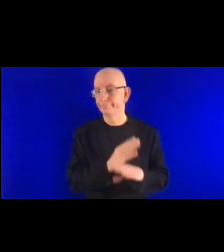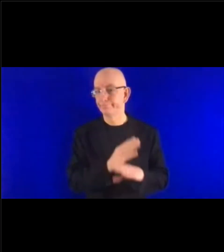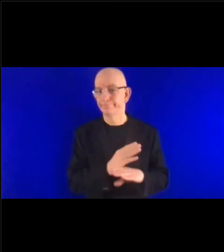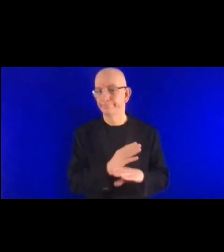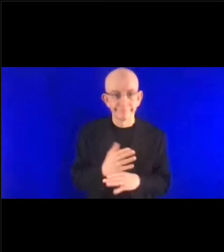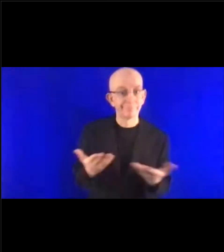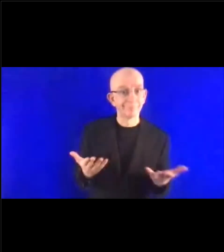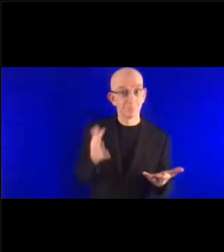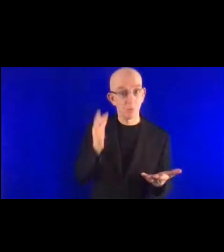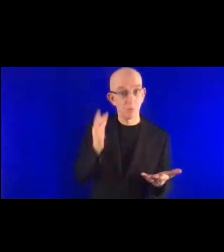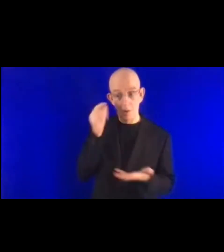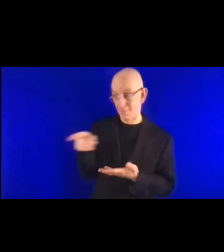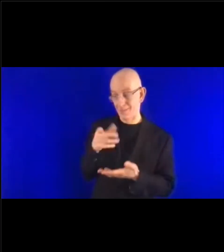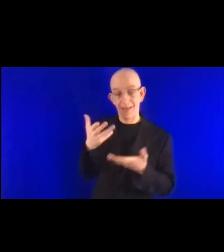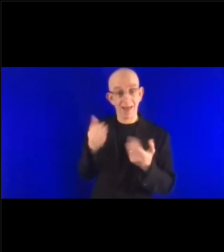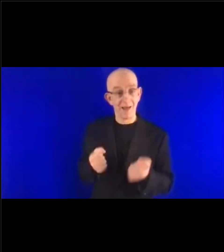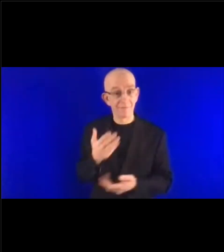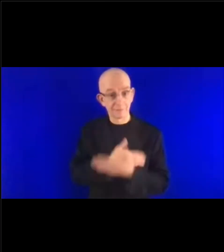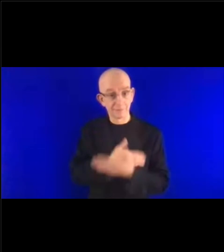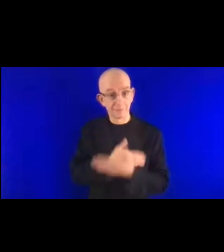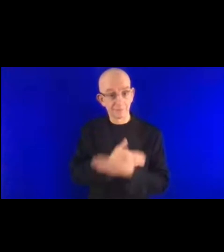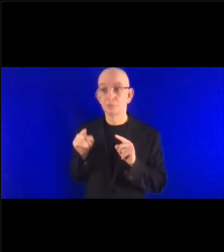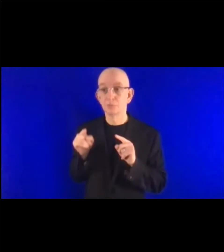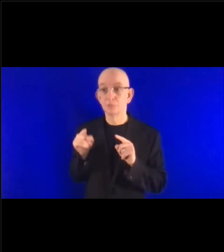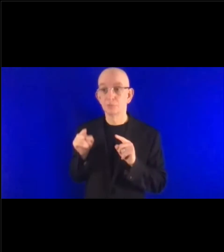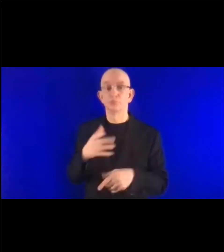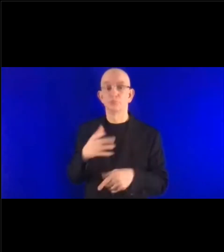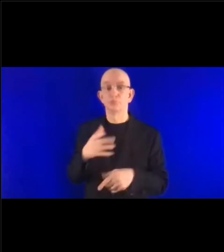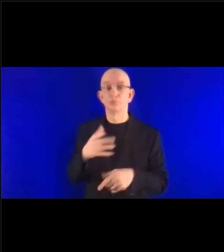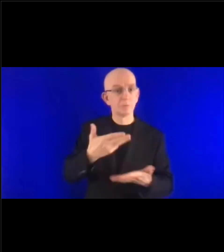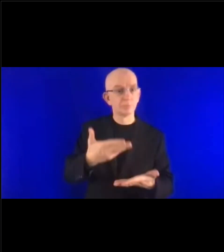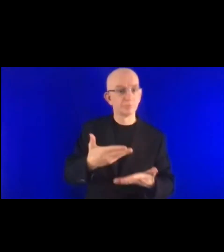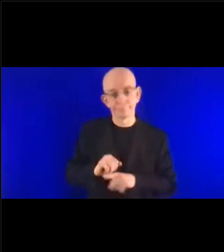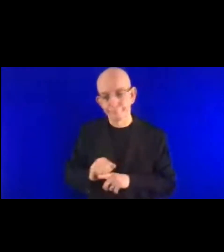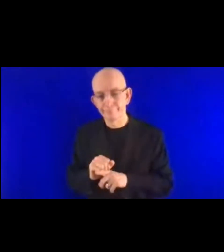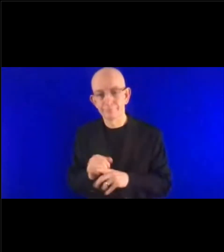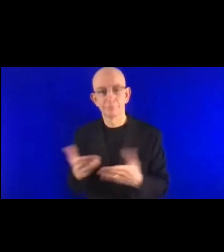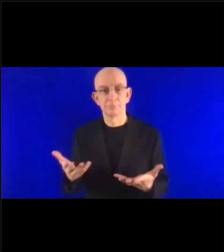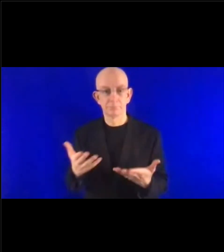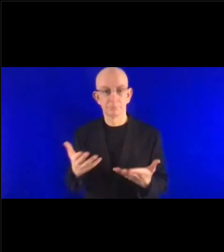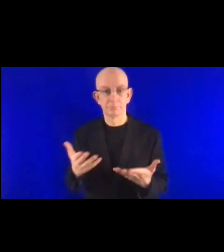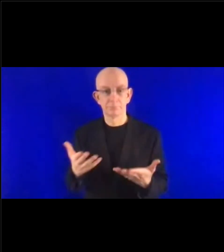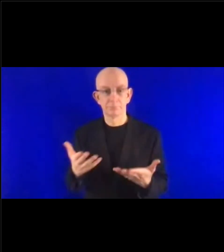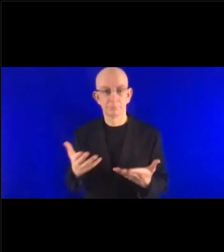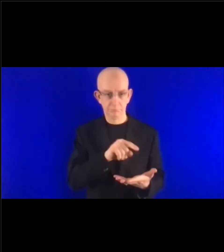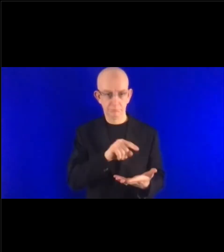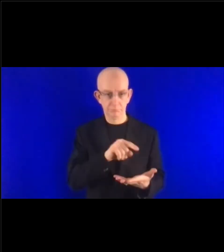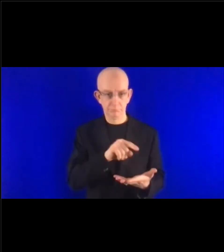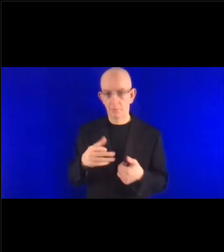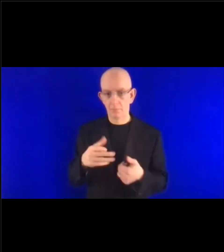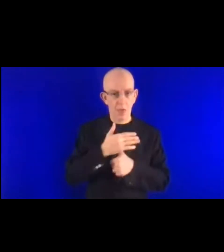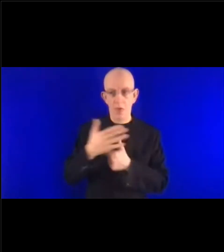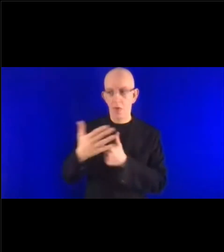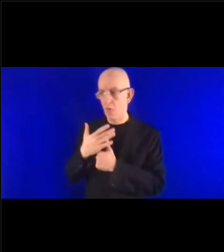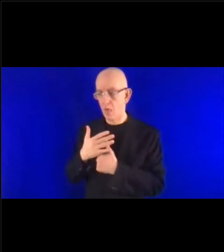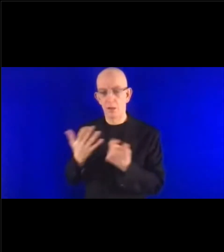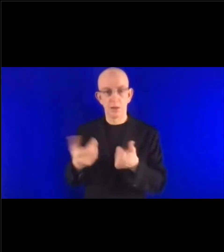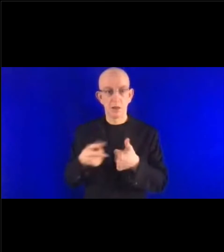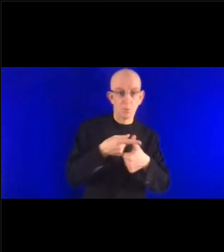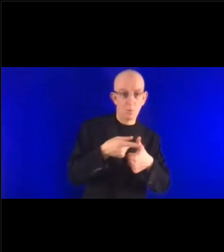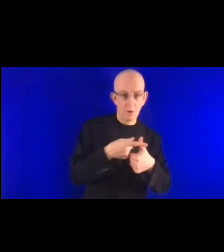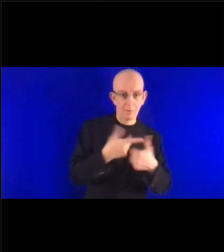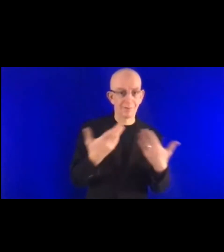discriminated because first they are women being discriminated, and then they are women with disabilities, they